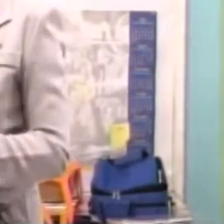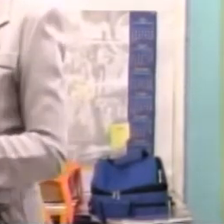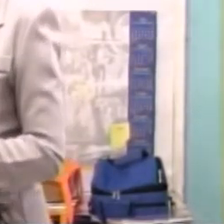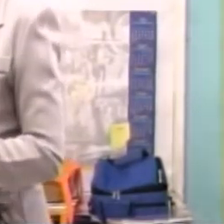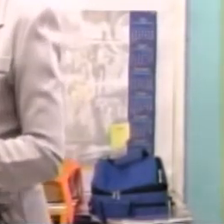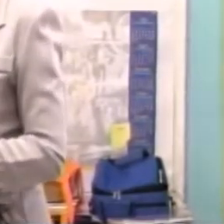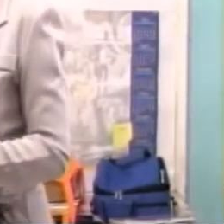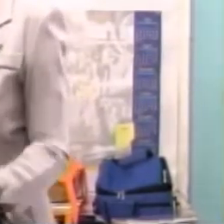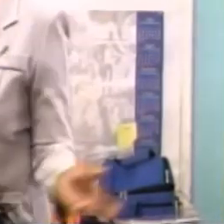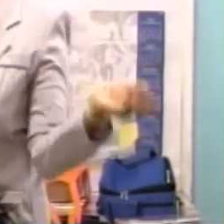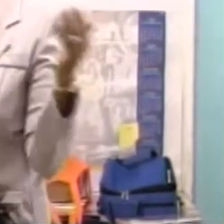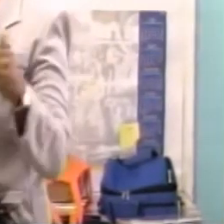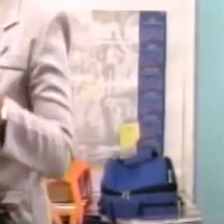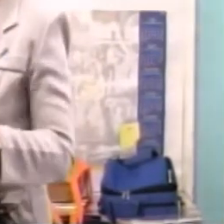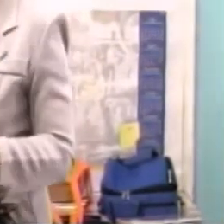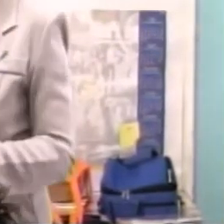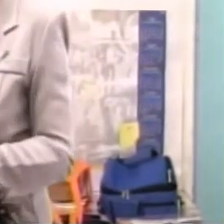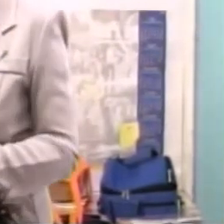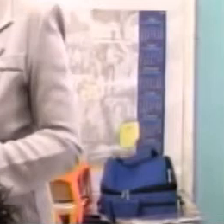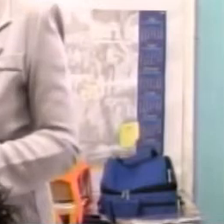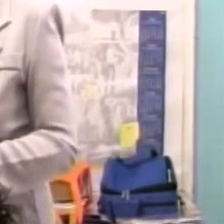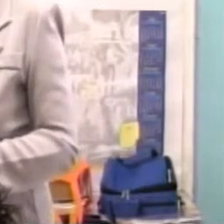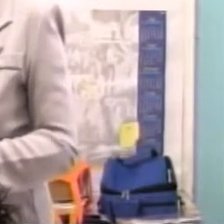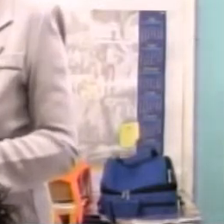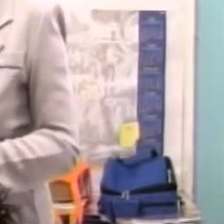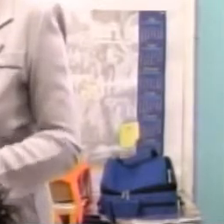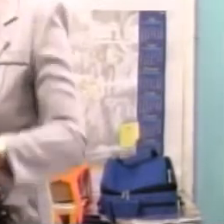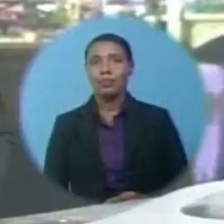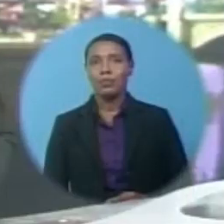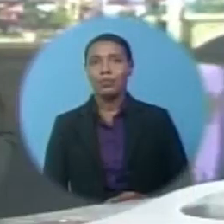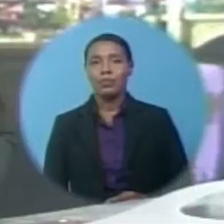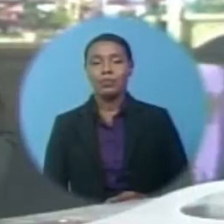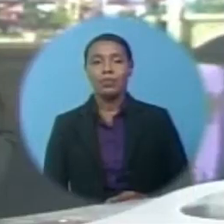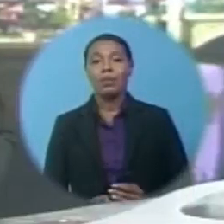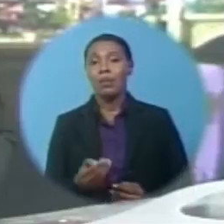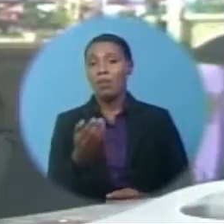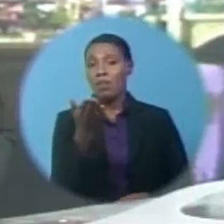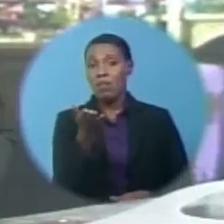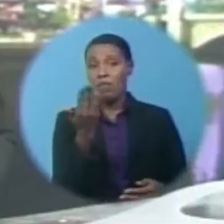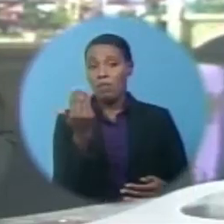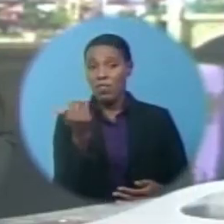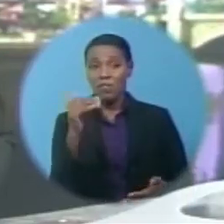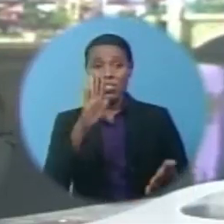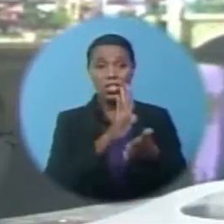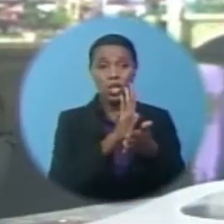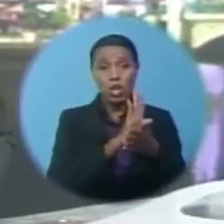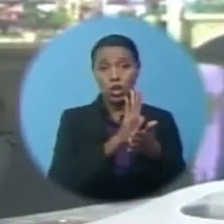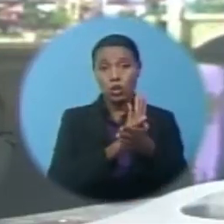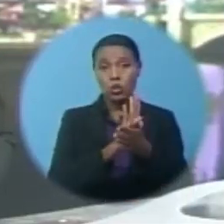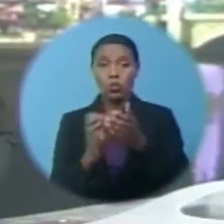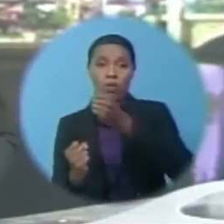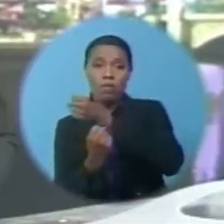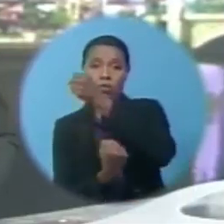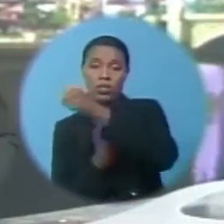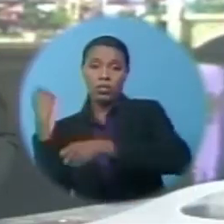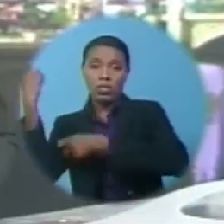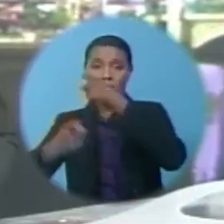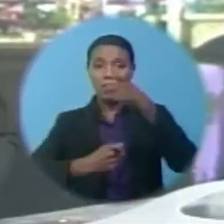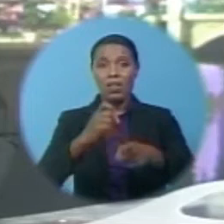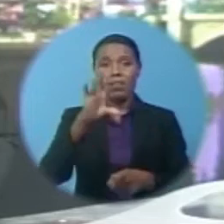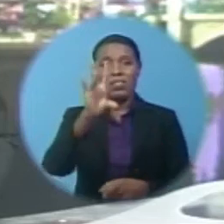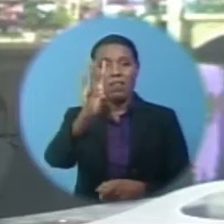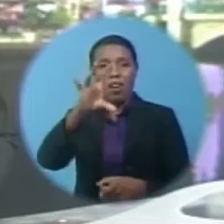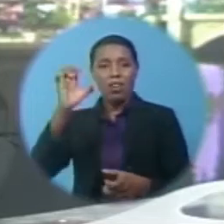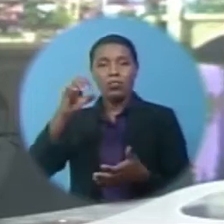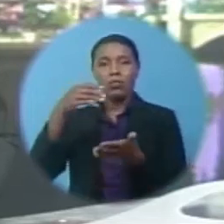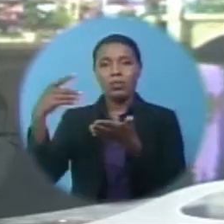are continuing to give to the nation of Barbados. Well, the foundation has now donated 700 tablets to